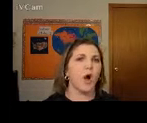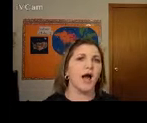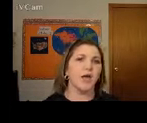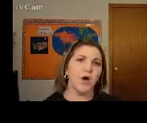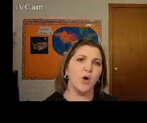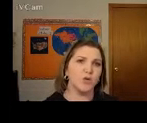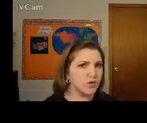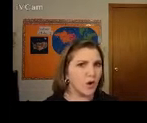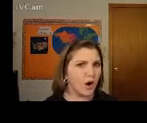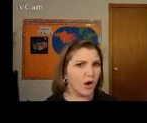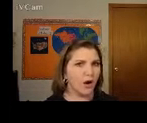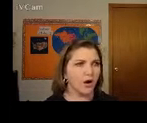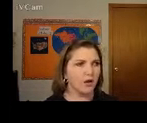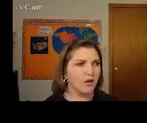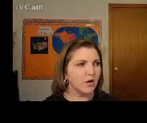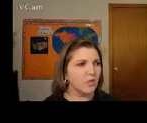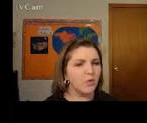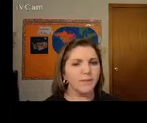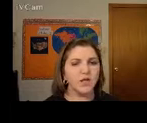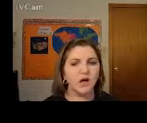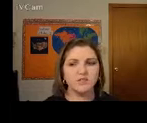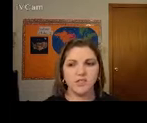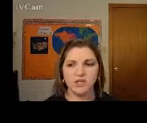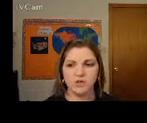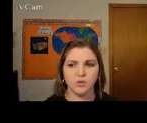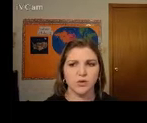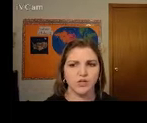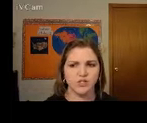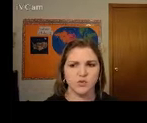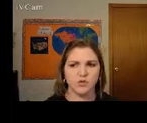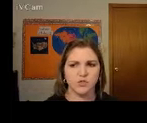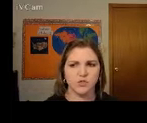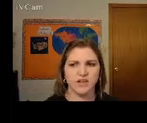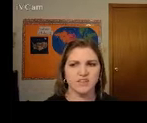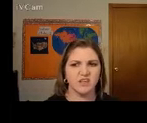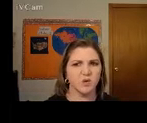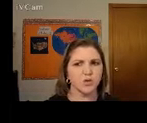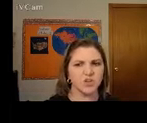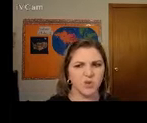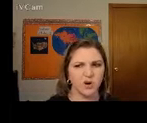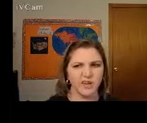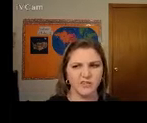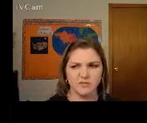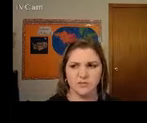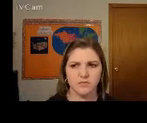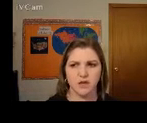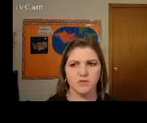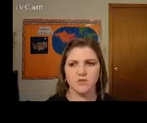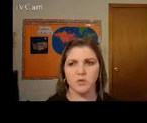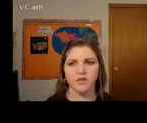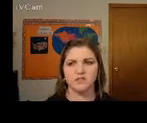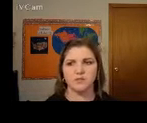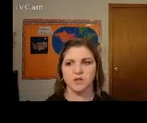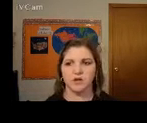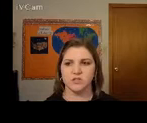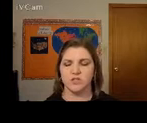pronoun, Y-O-U-R, well, what belongs to you? Your scoring, is it your scoring? No,